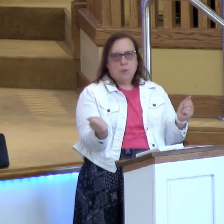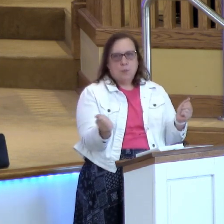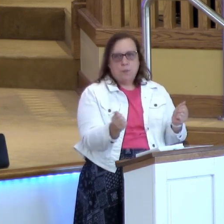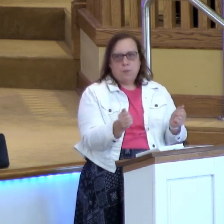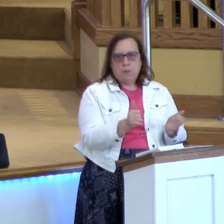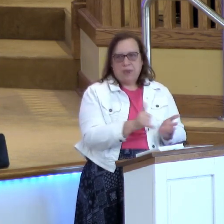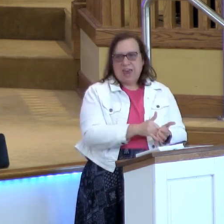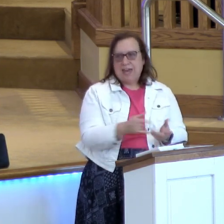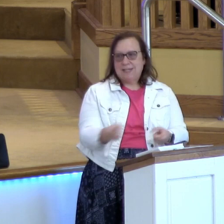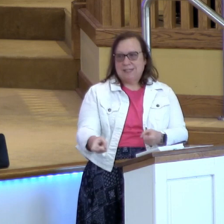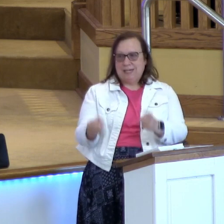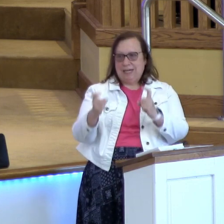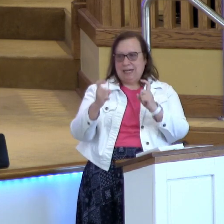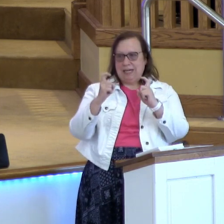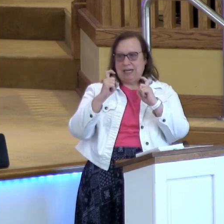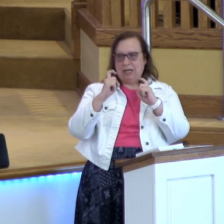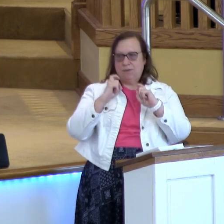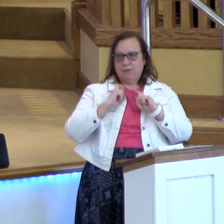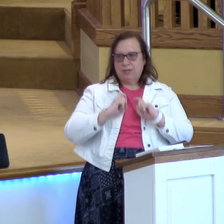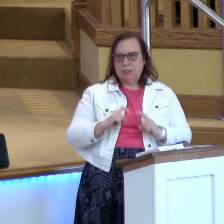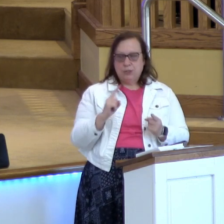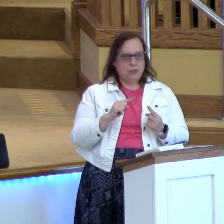Amen.